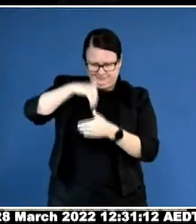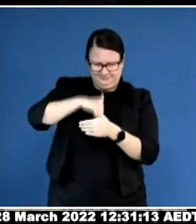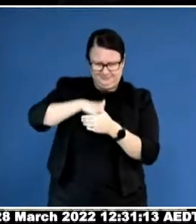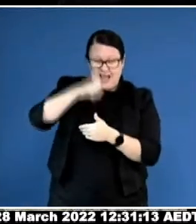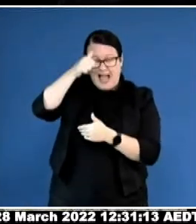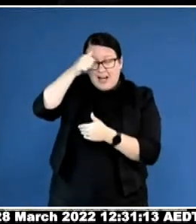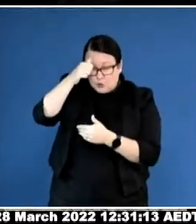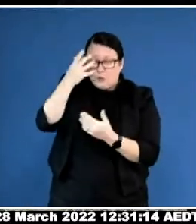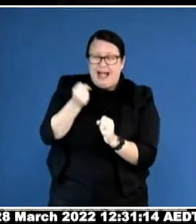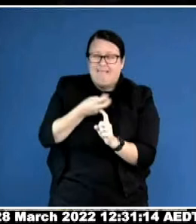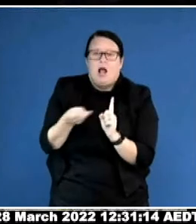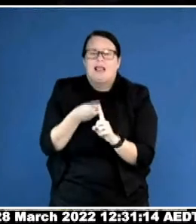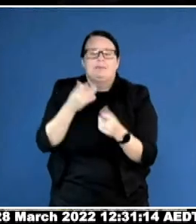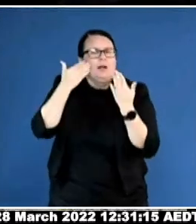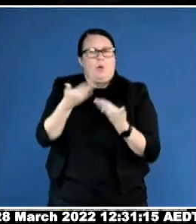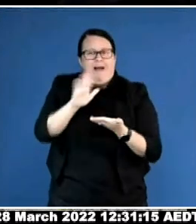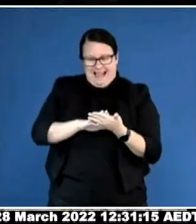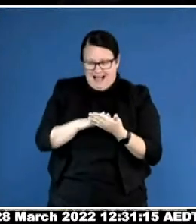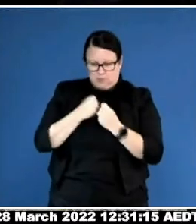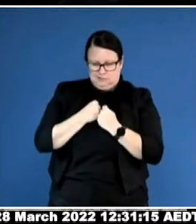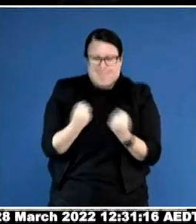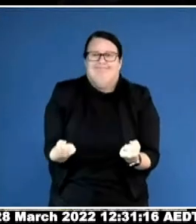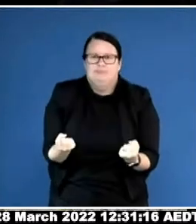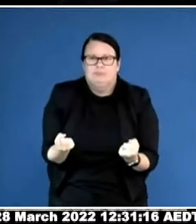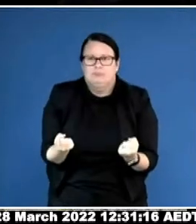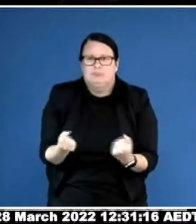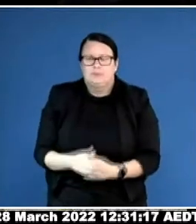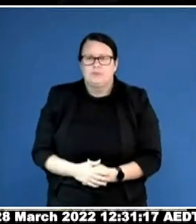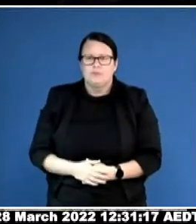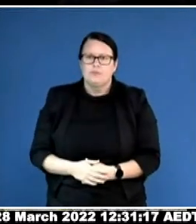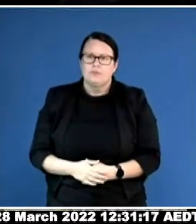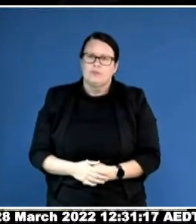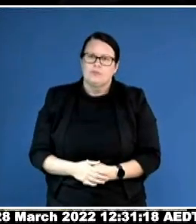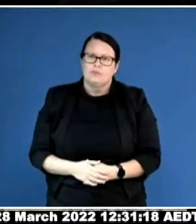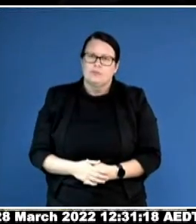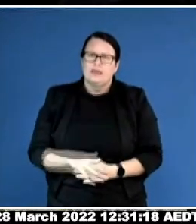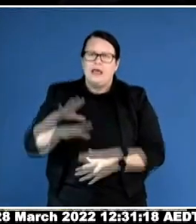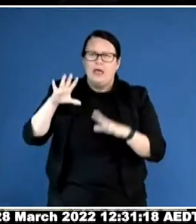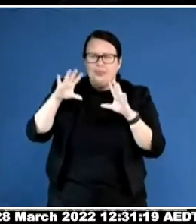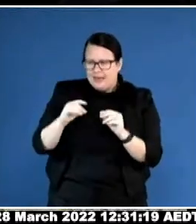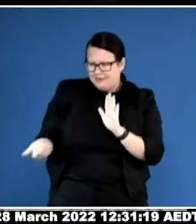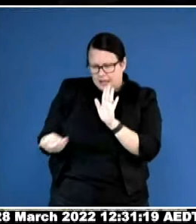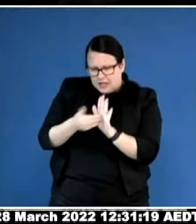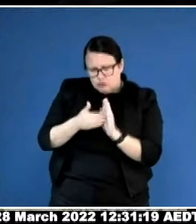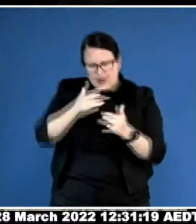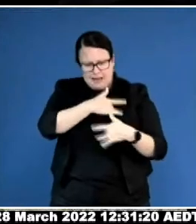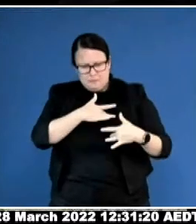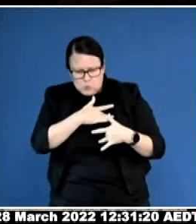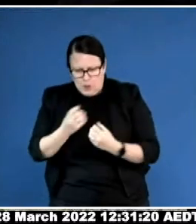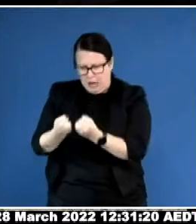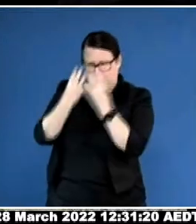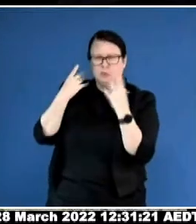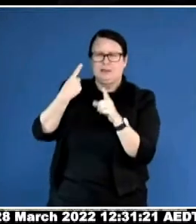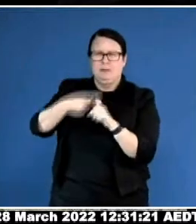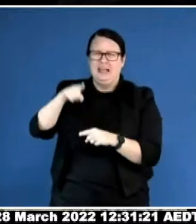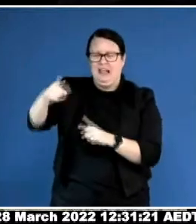violence. But then it's that breaking down and the emotional abuse and the verbal put downs, just like with